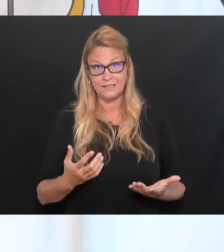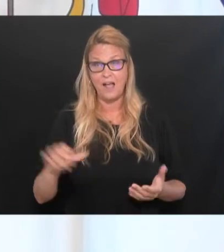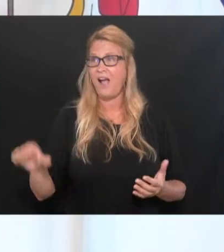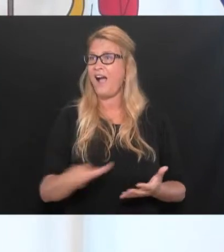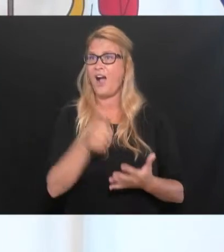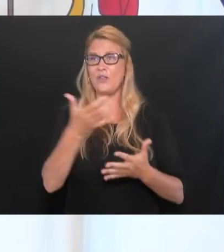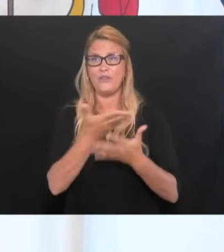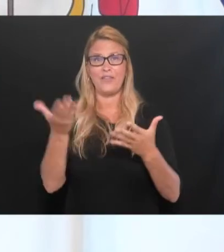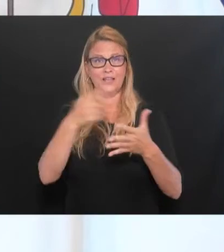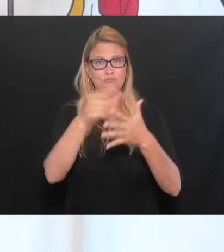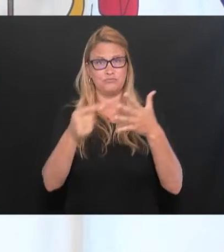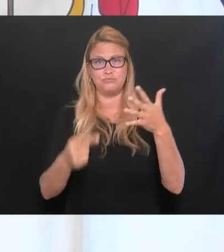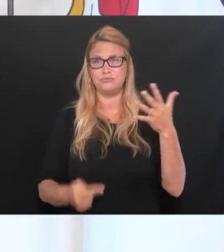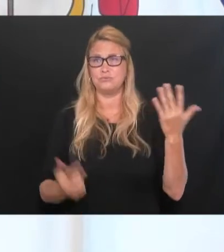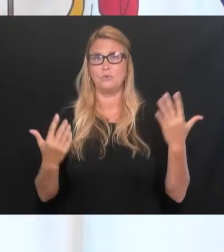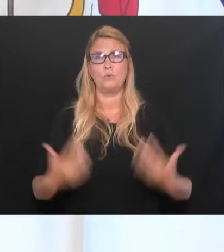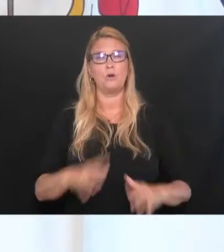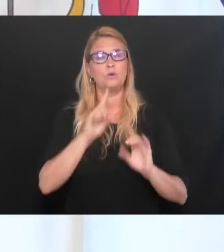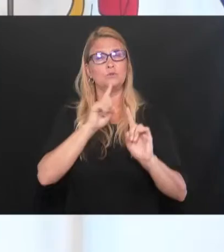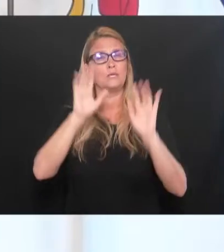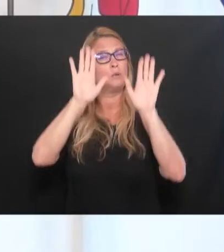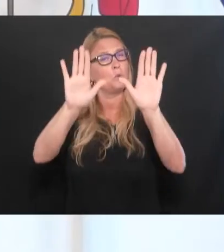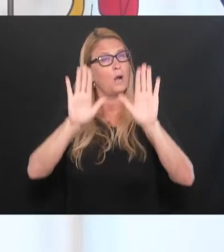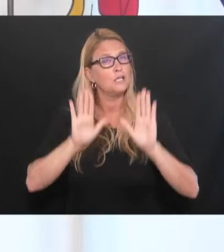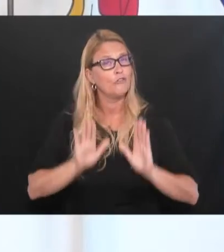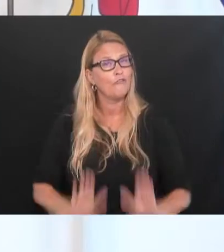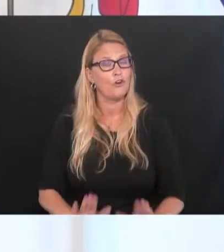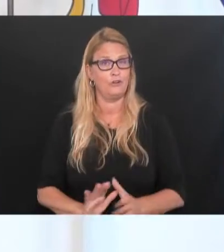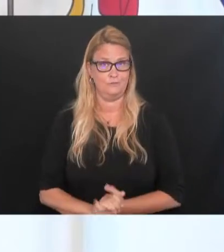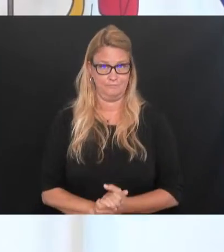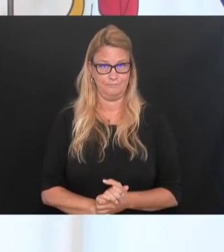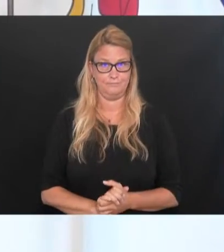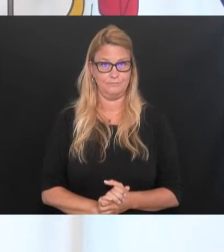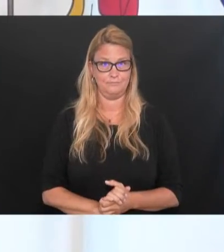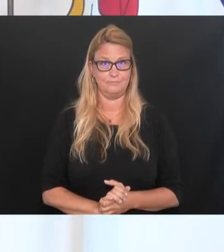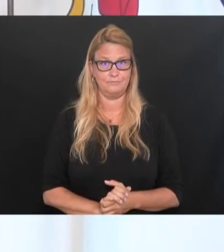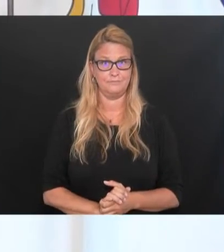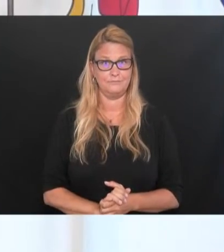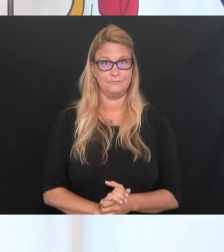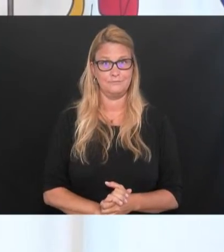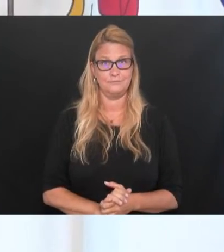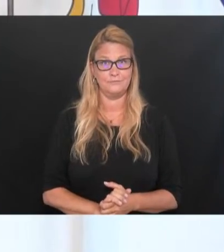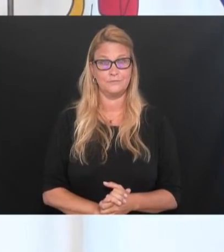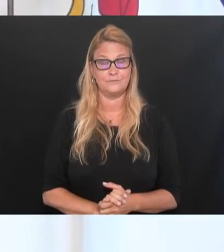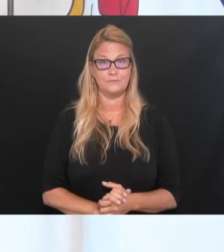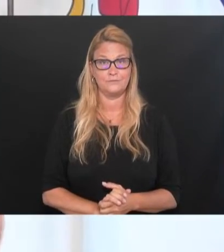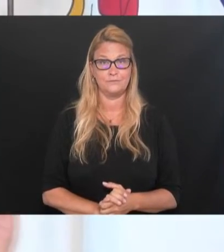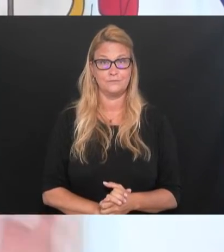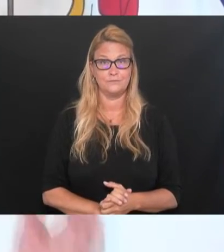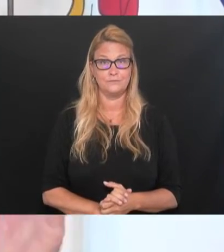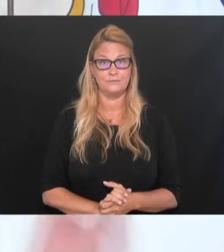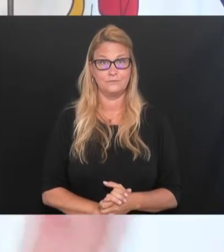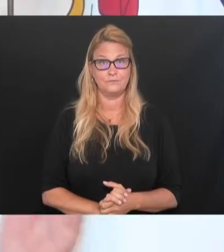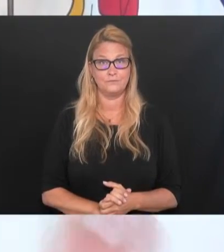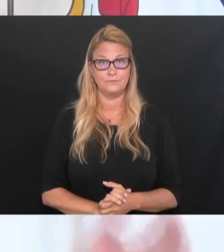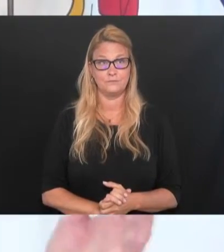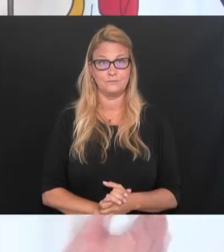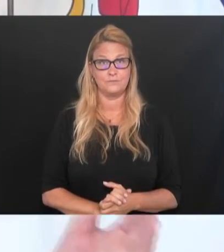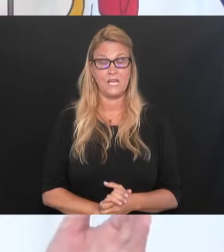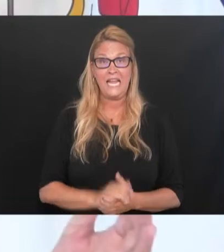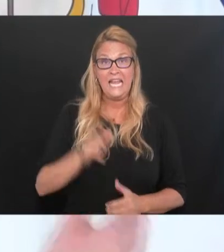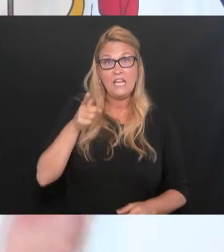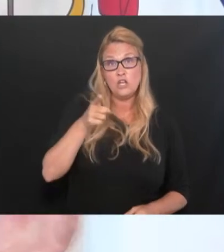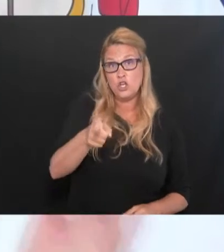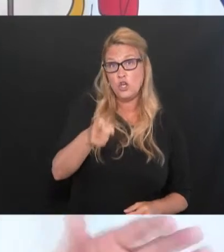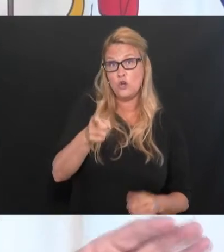stuff. And it was great. It was absolutely just great. So, if you've been